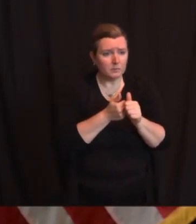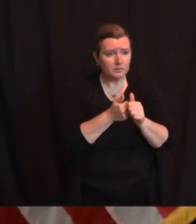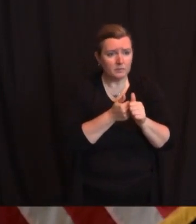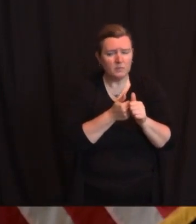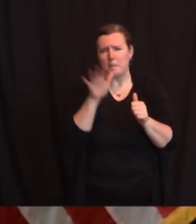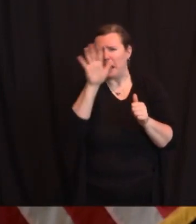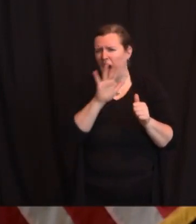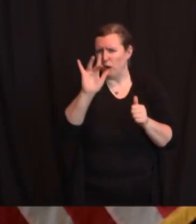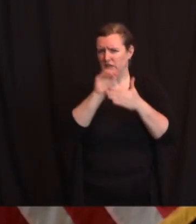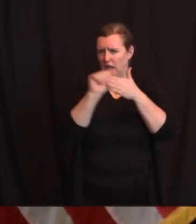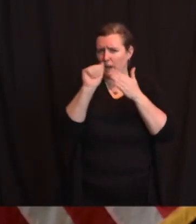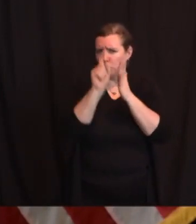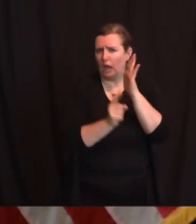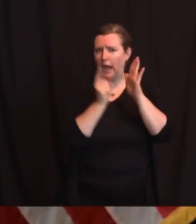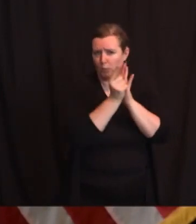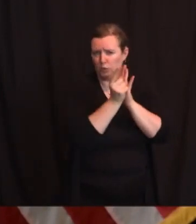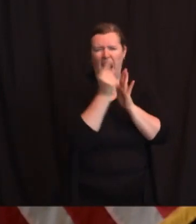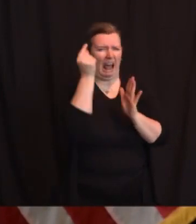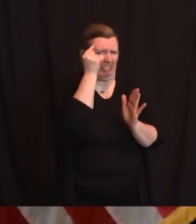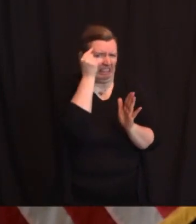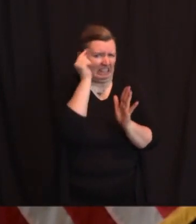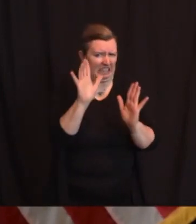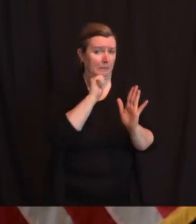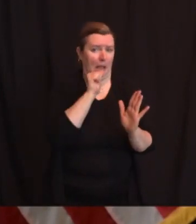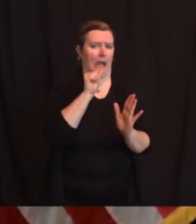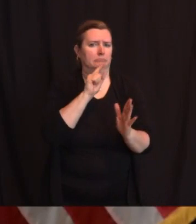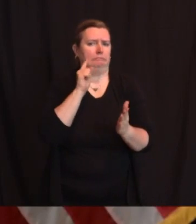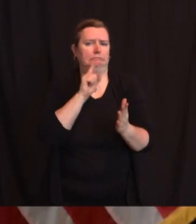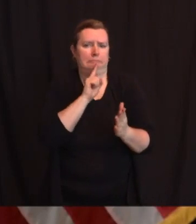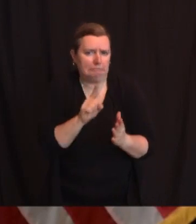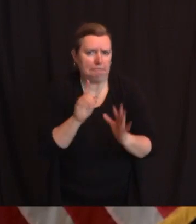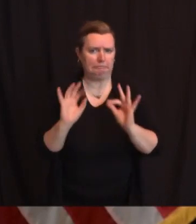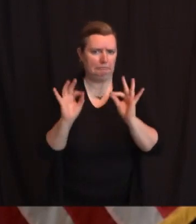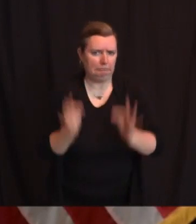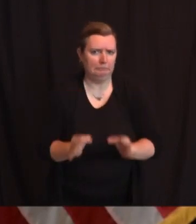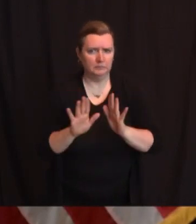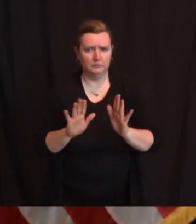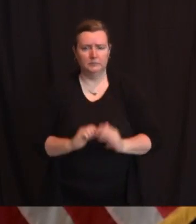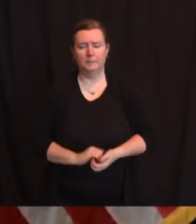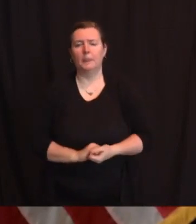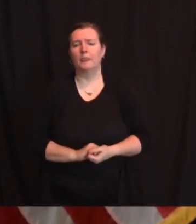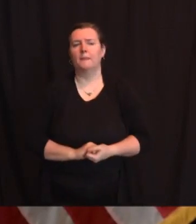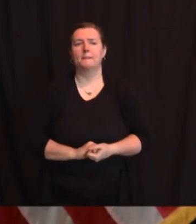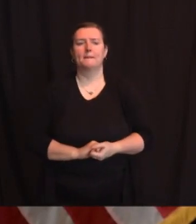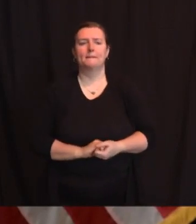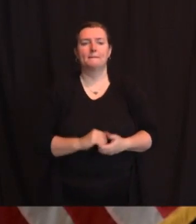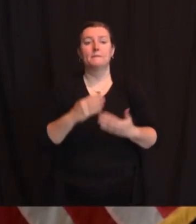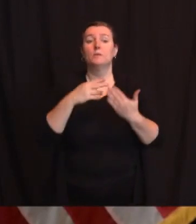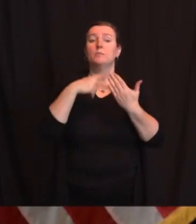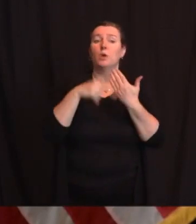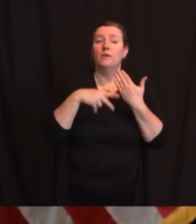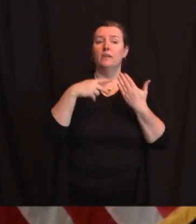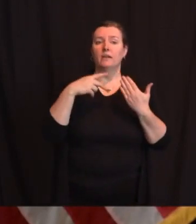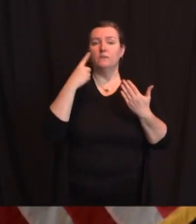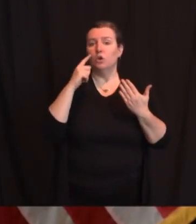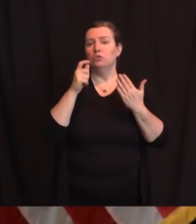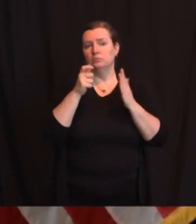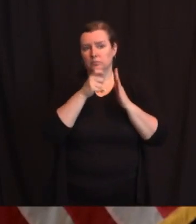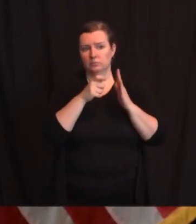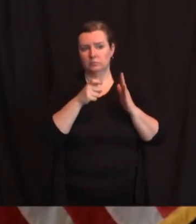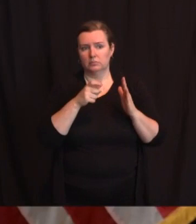$25 an hour, I believe, to start. How much will the program cost? Hundreds of millions of dollars. I don't have